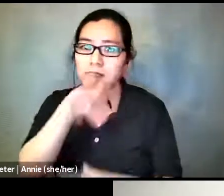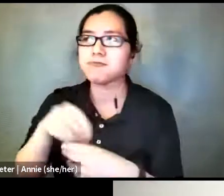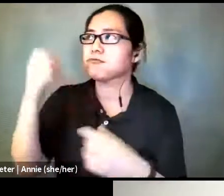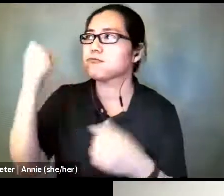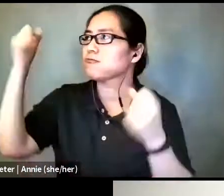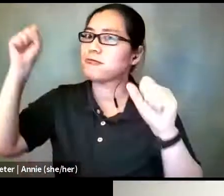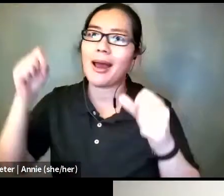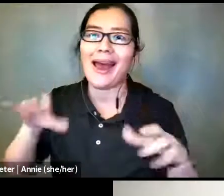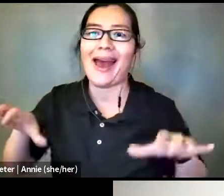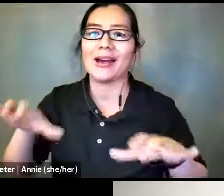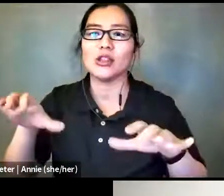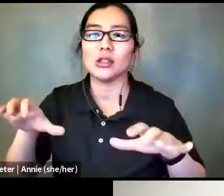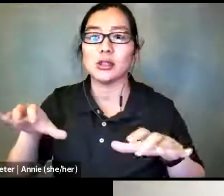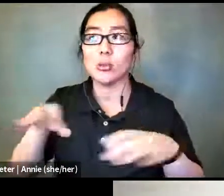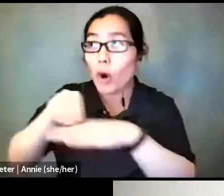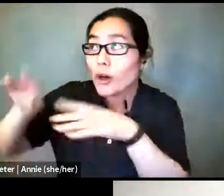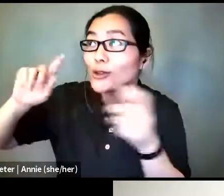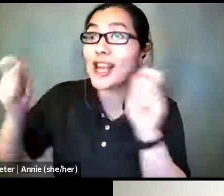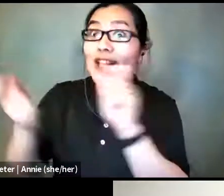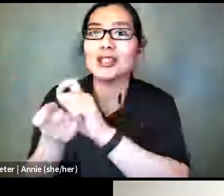fast enough, but it is changing.